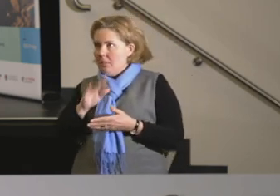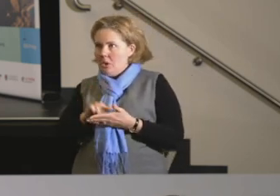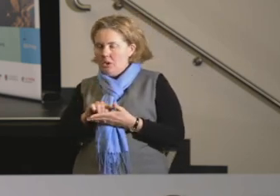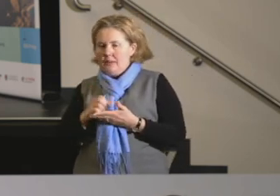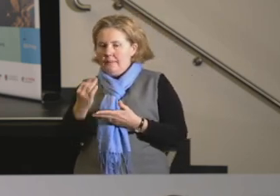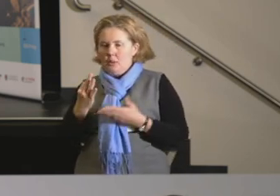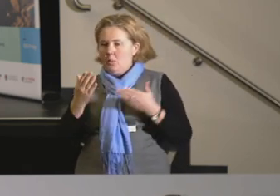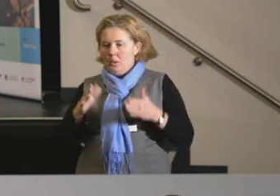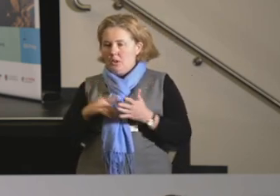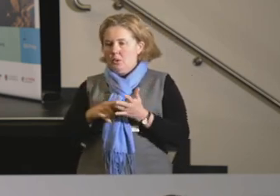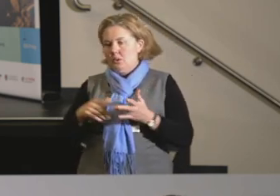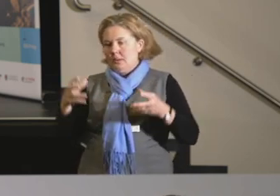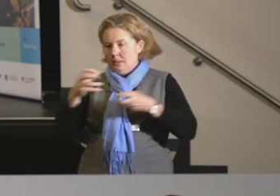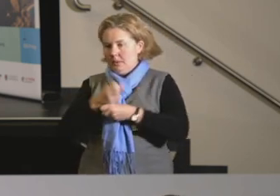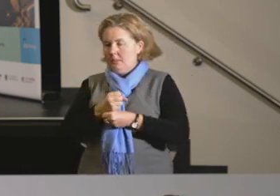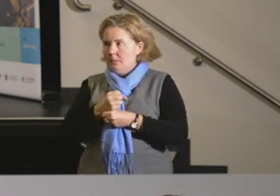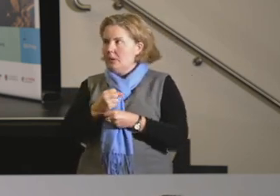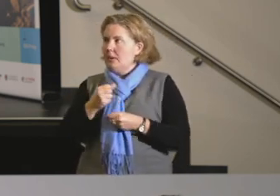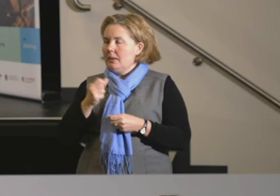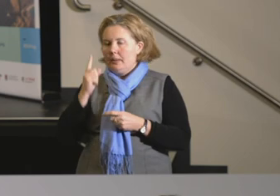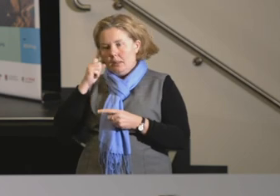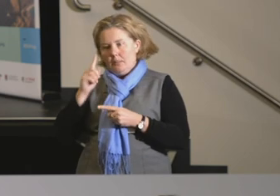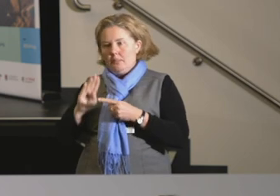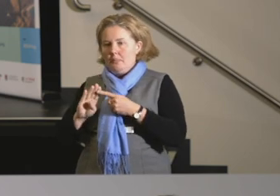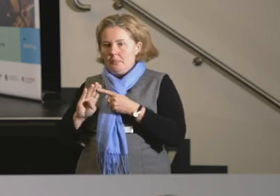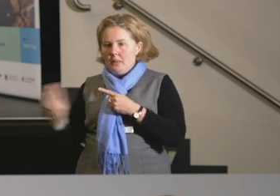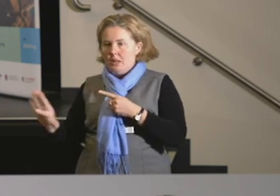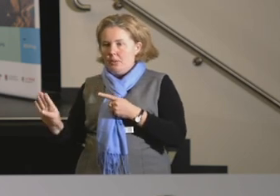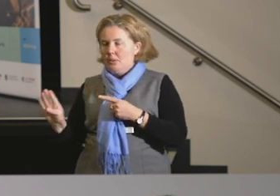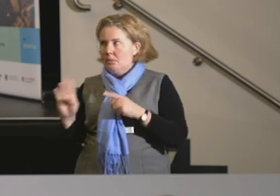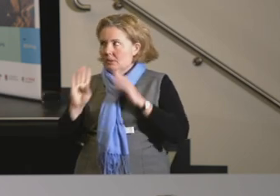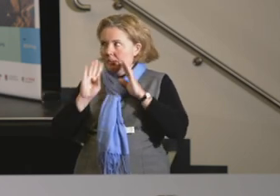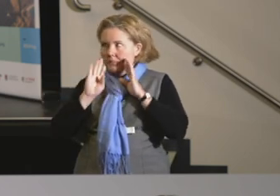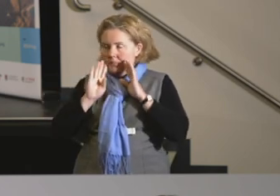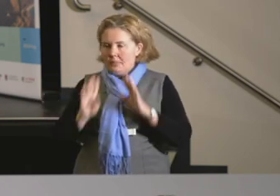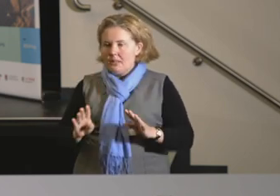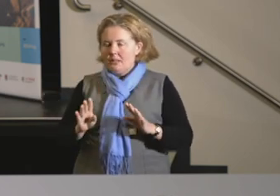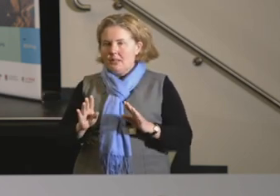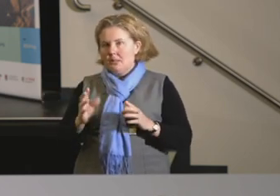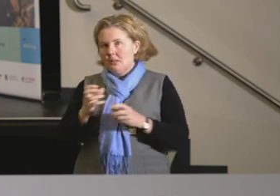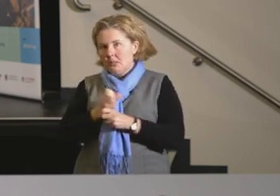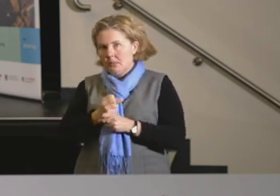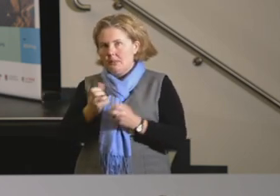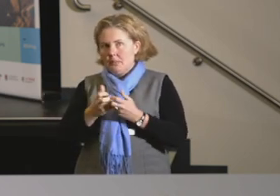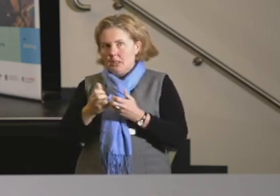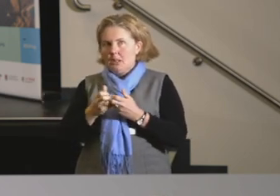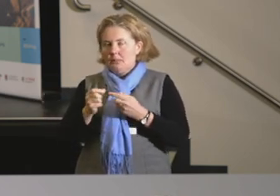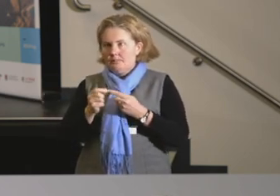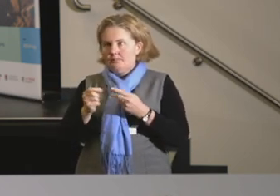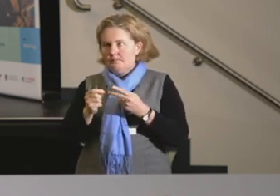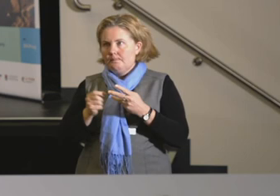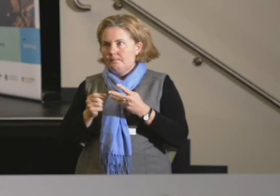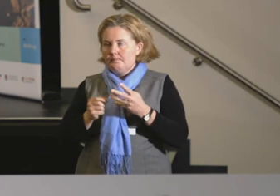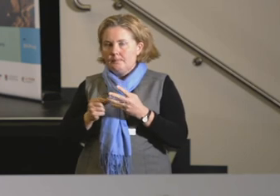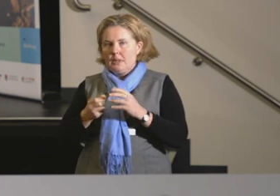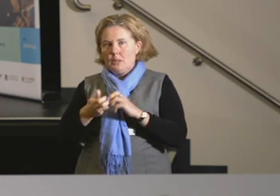sum up this. I think this panel has been an amazing summary of so many of the issues that have been in the discussions, in the